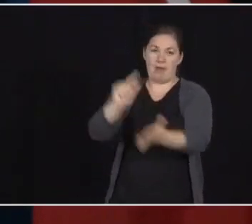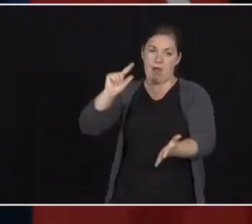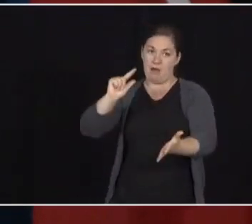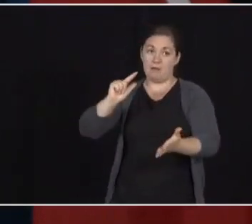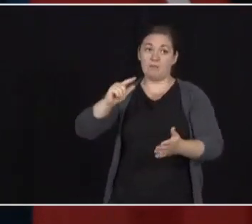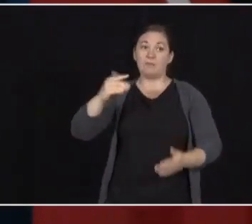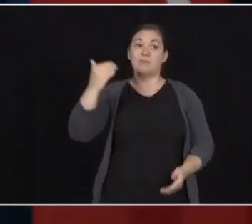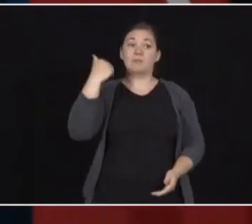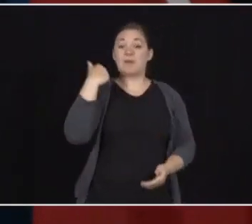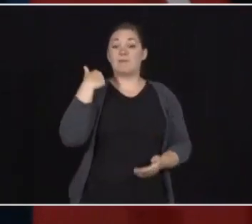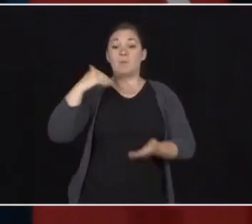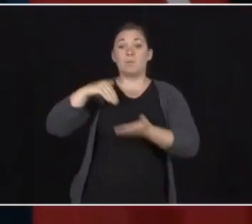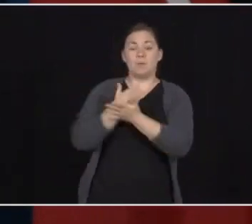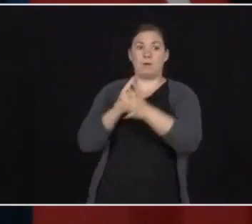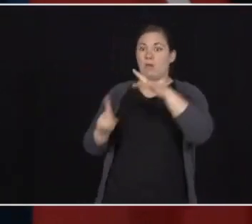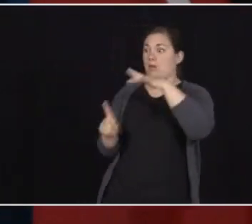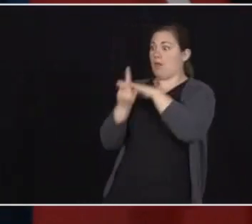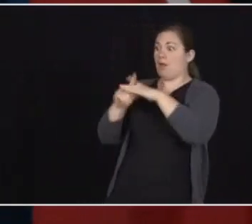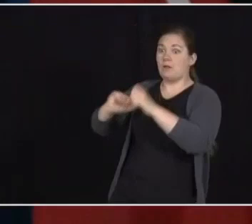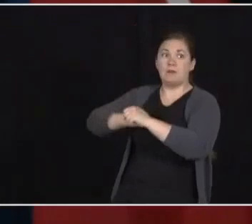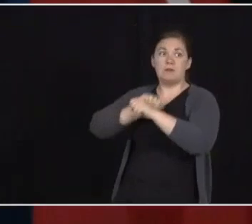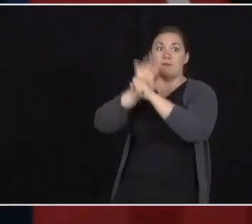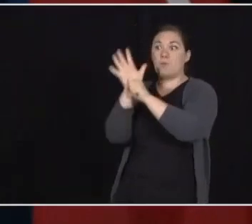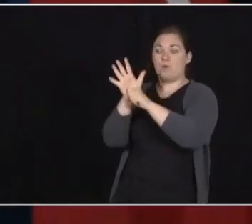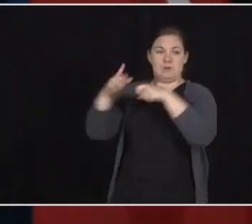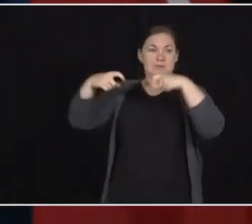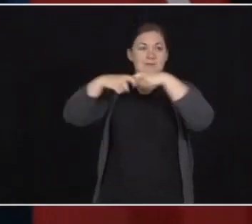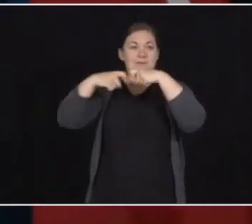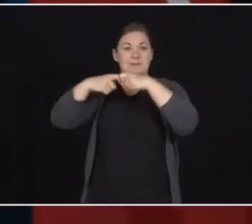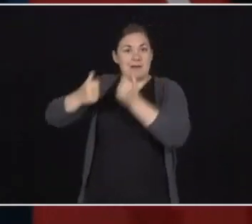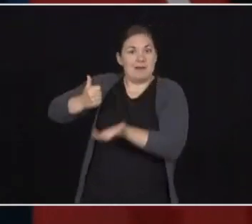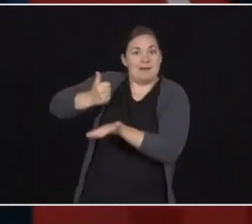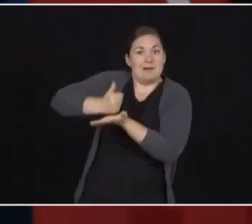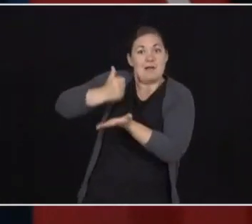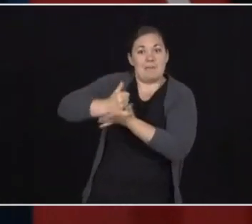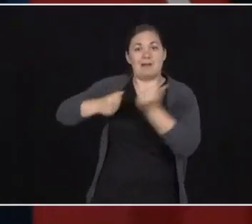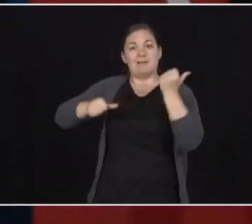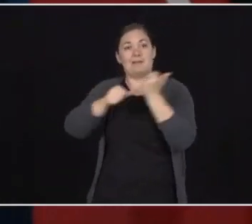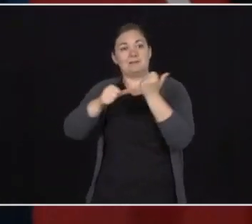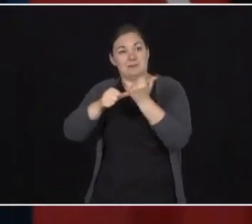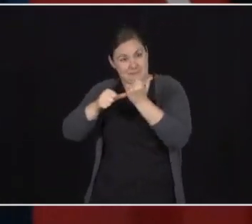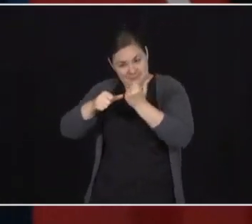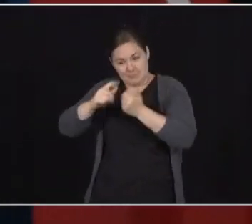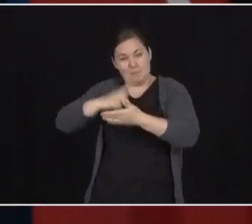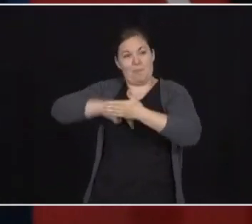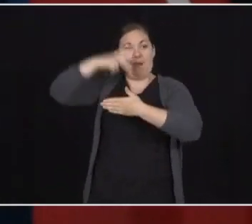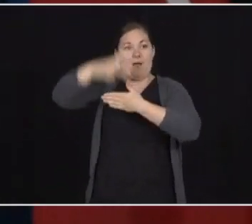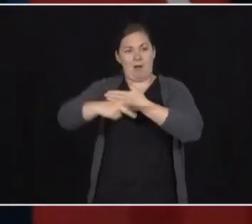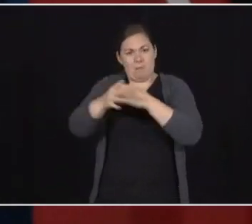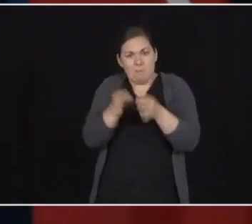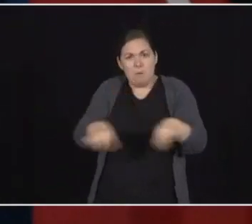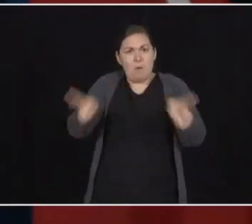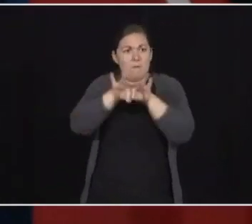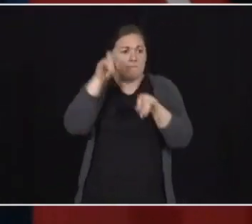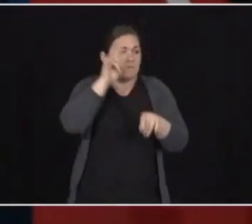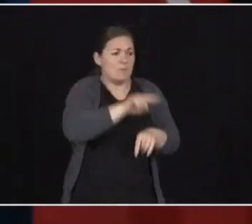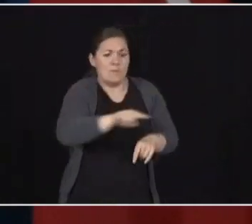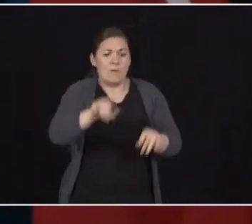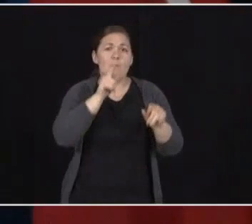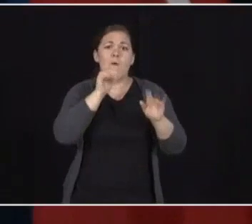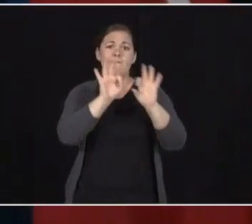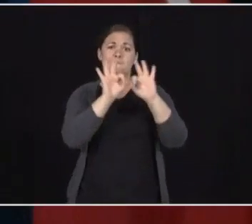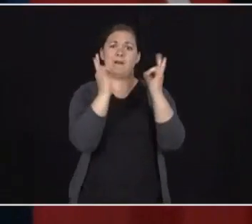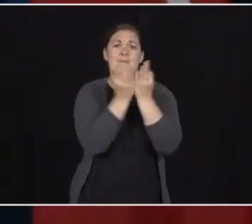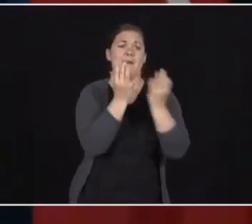Program. This program will provide support to low-income families who are struggling to pay their electricity bills. It